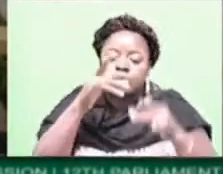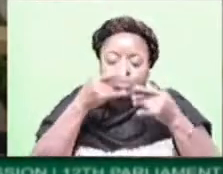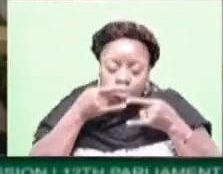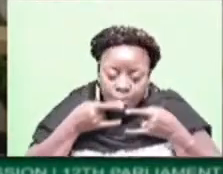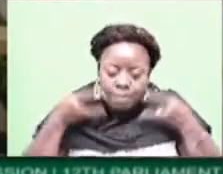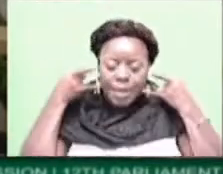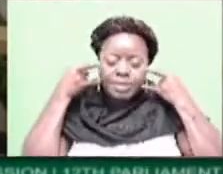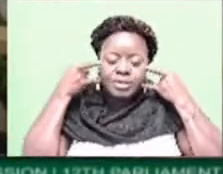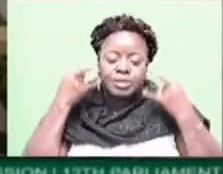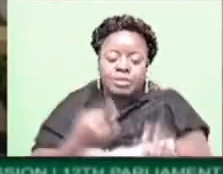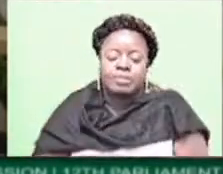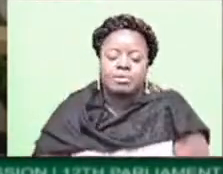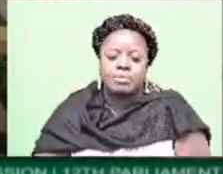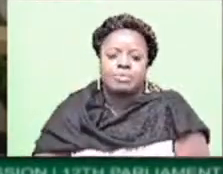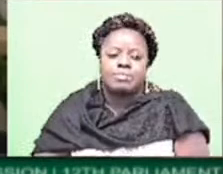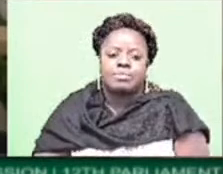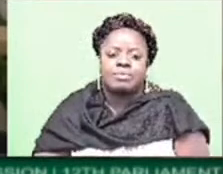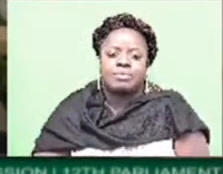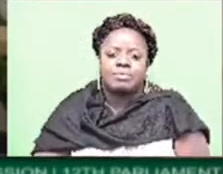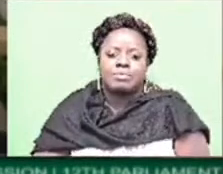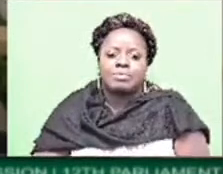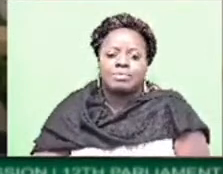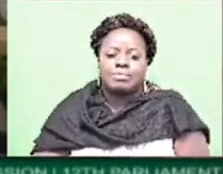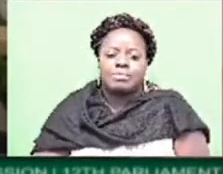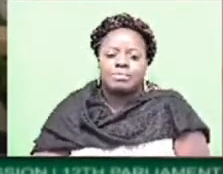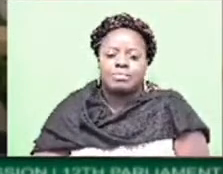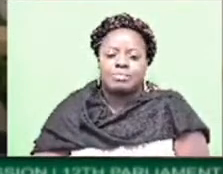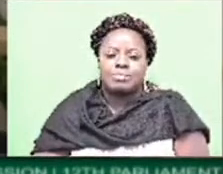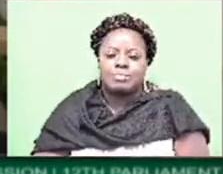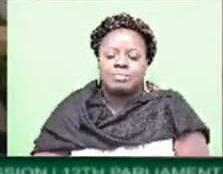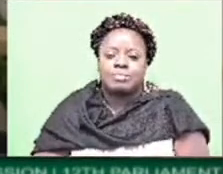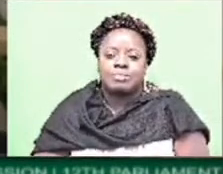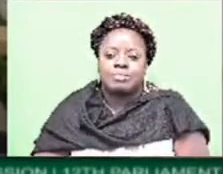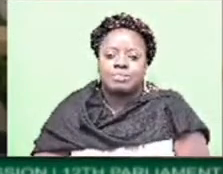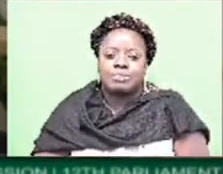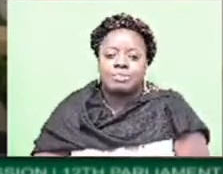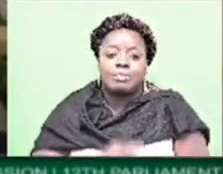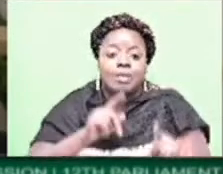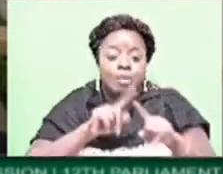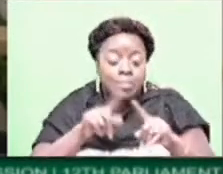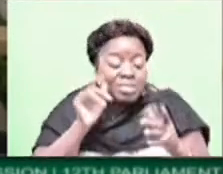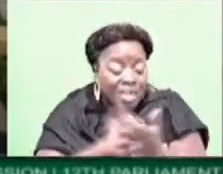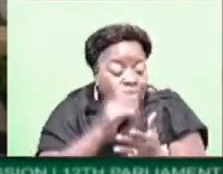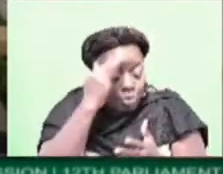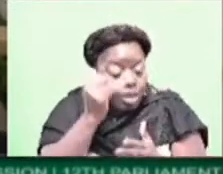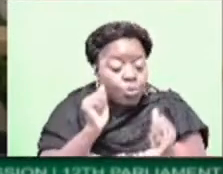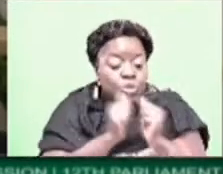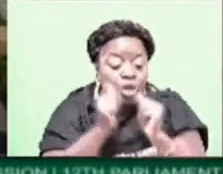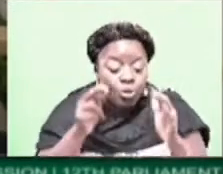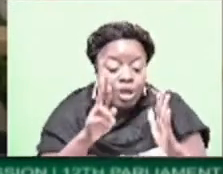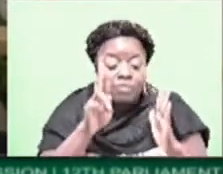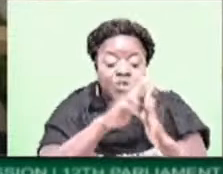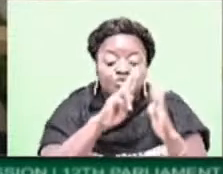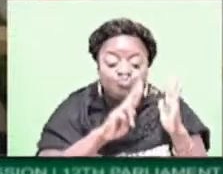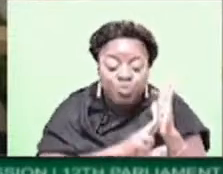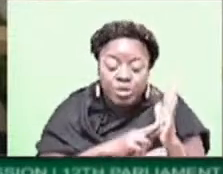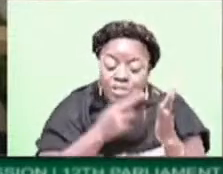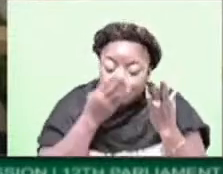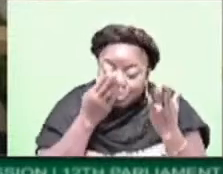again, these are the challenges that we face without having the regulations before us. So these were some of